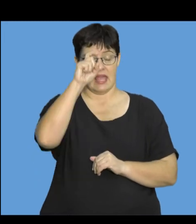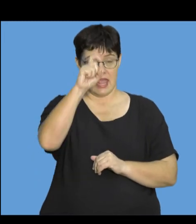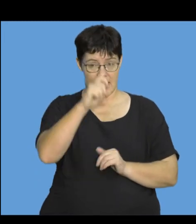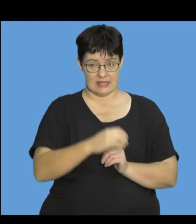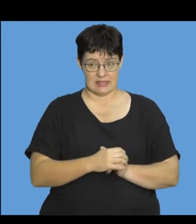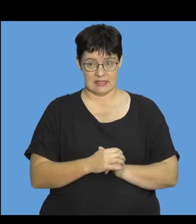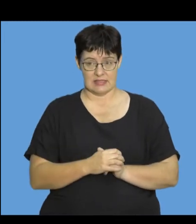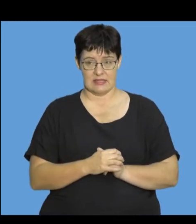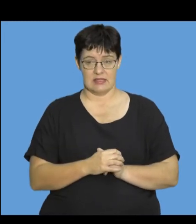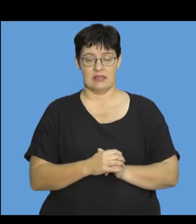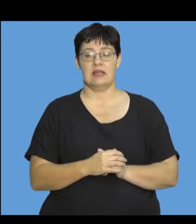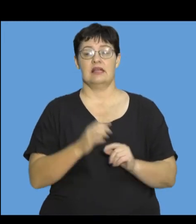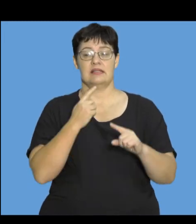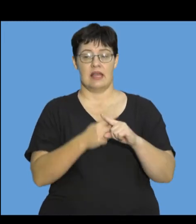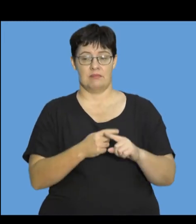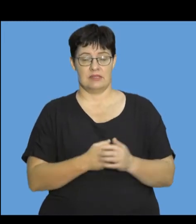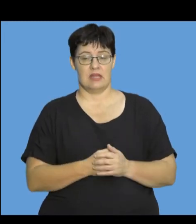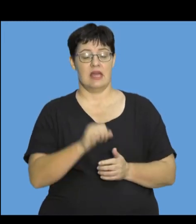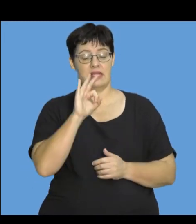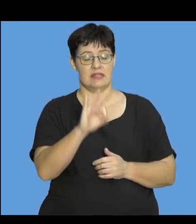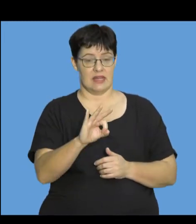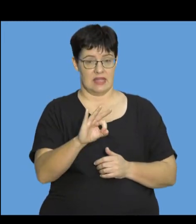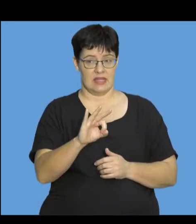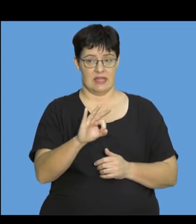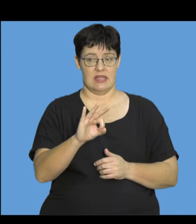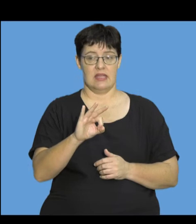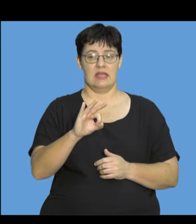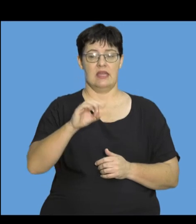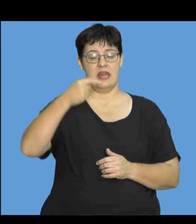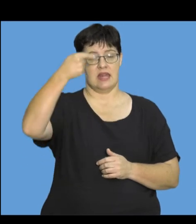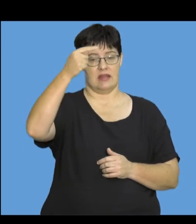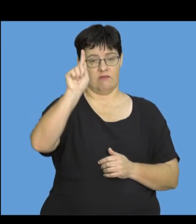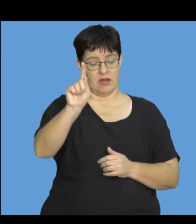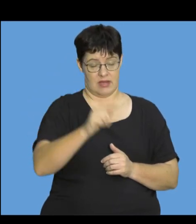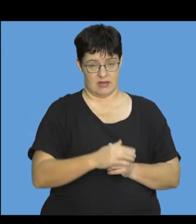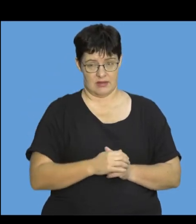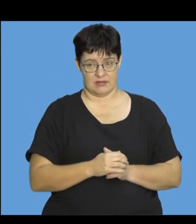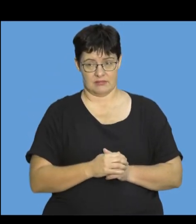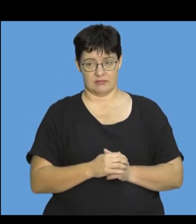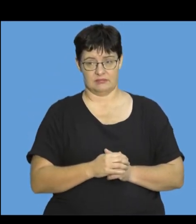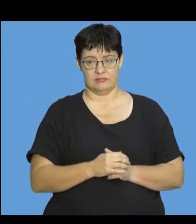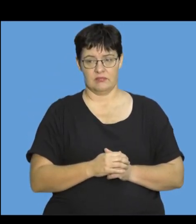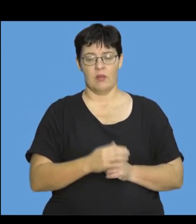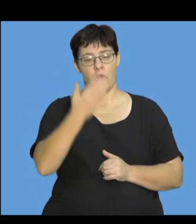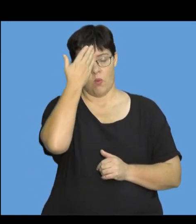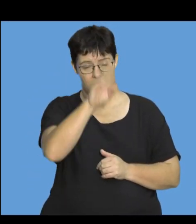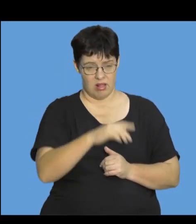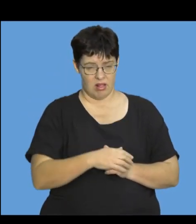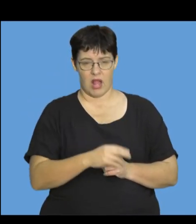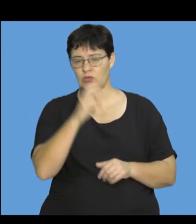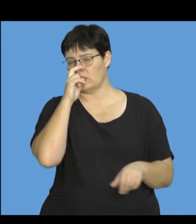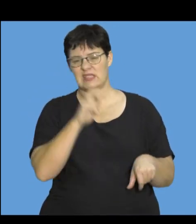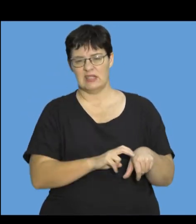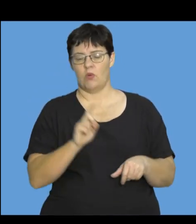to the exponent of x times 3 to the exponent of negative 1. So I know I said I don't